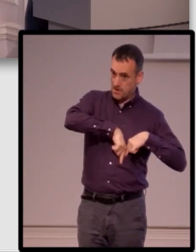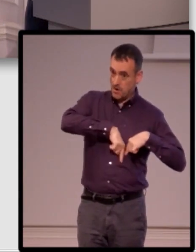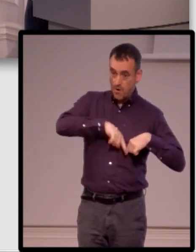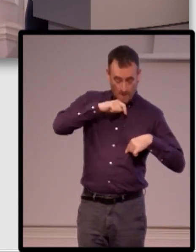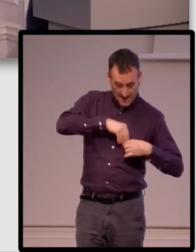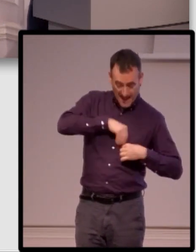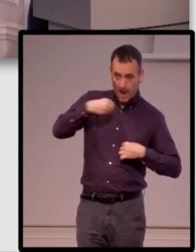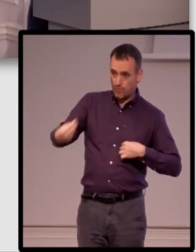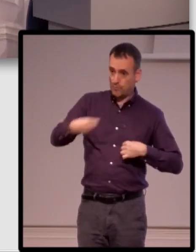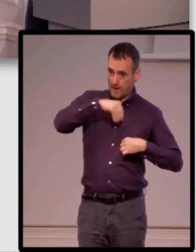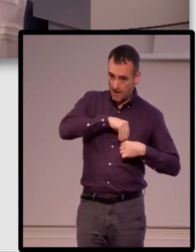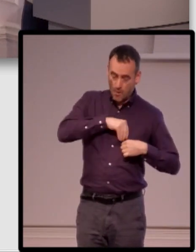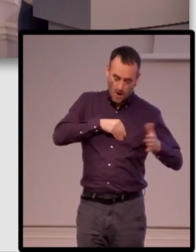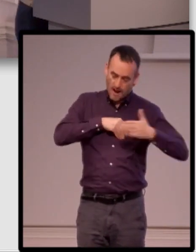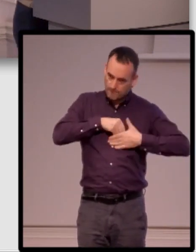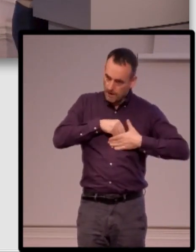it.